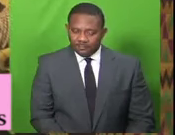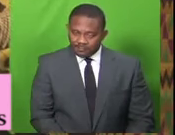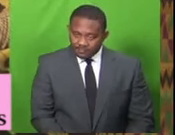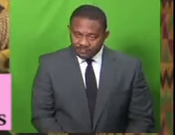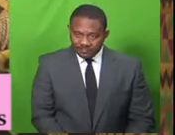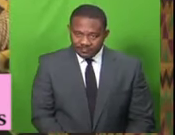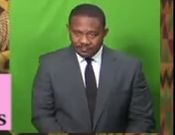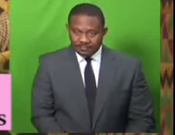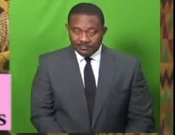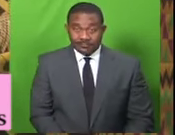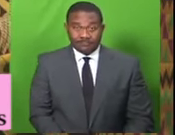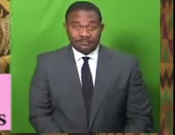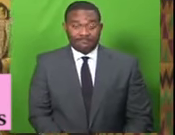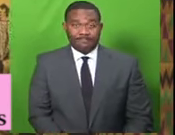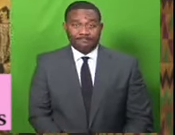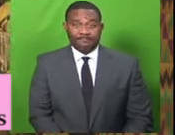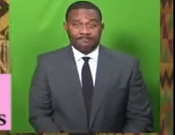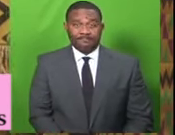honorable members,